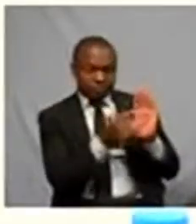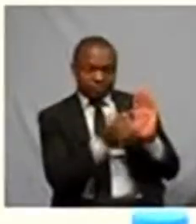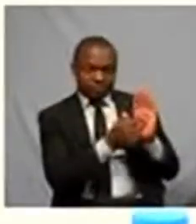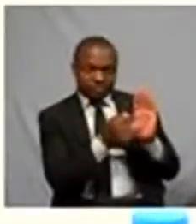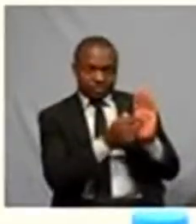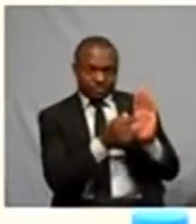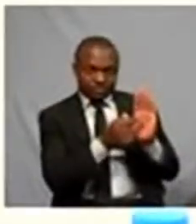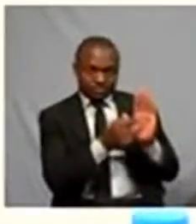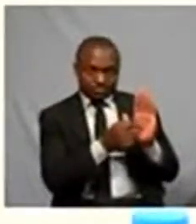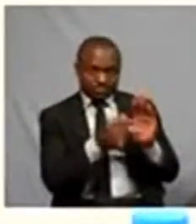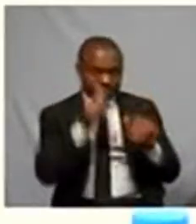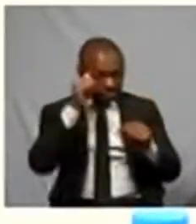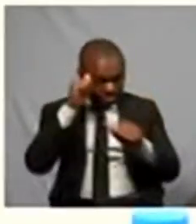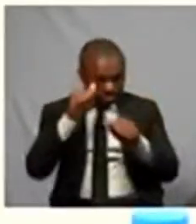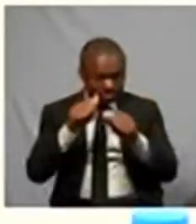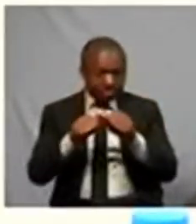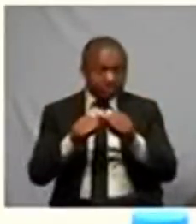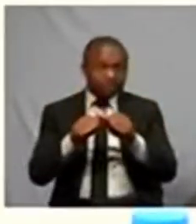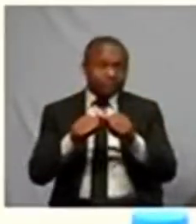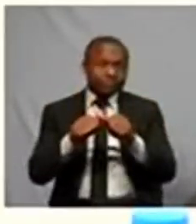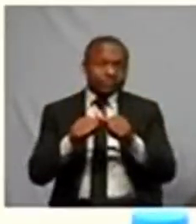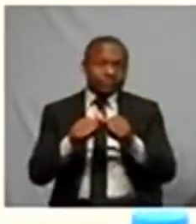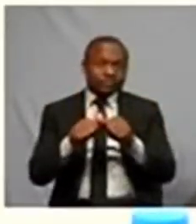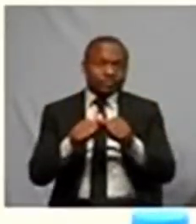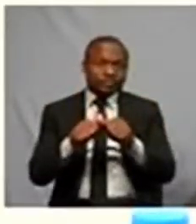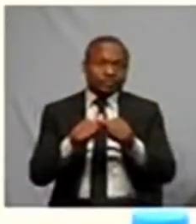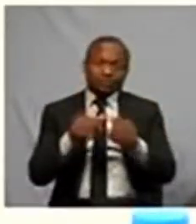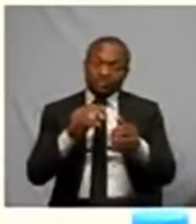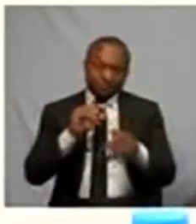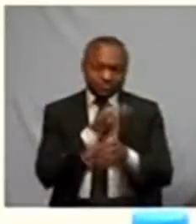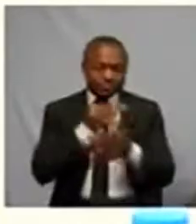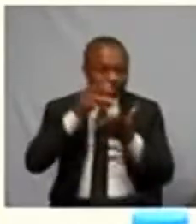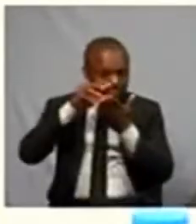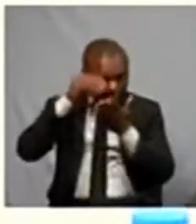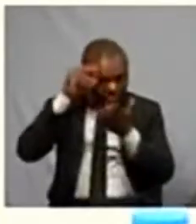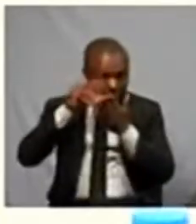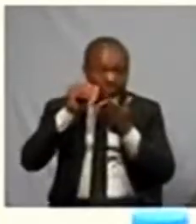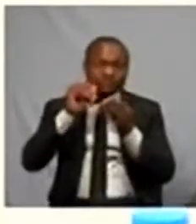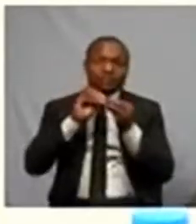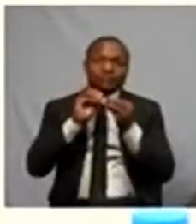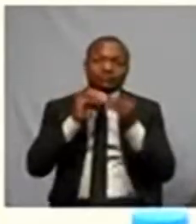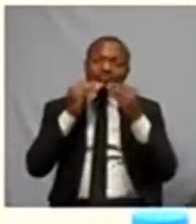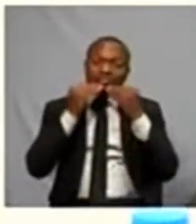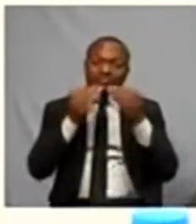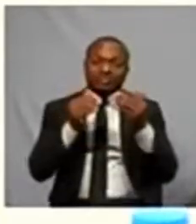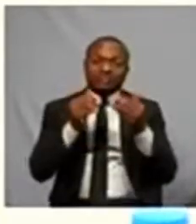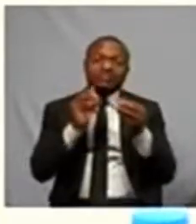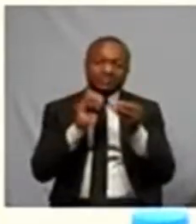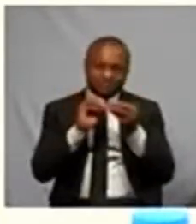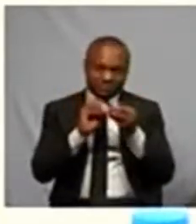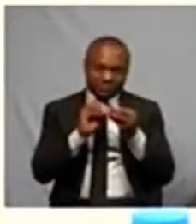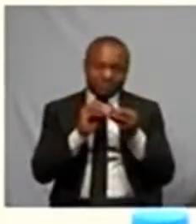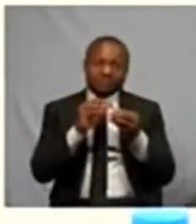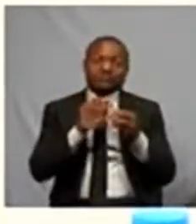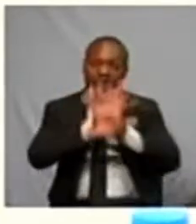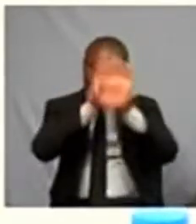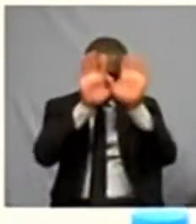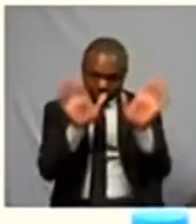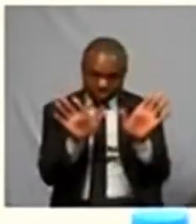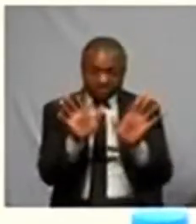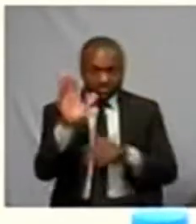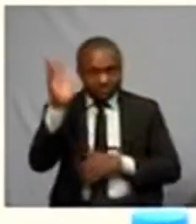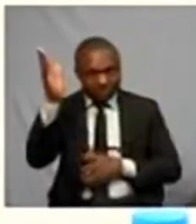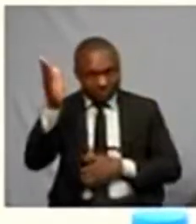particular agreement. So this we have learned a lot, and we want to thank you so much for the elaborate